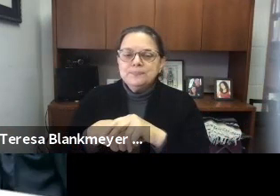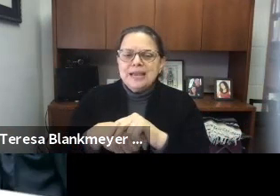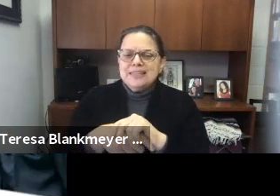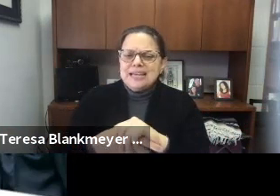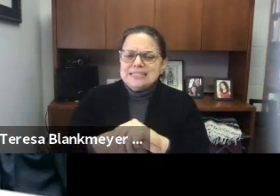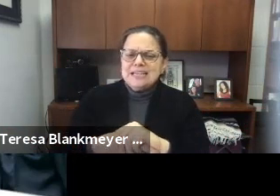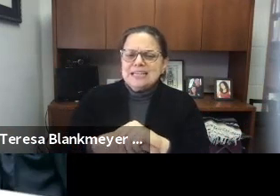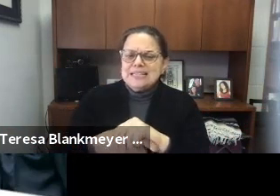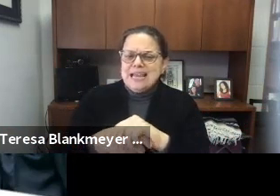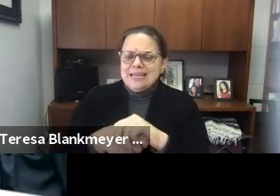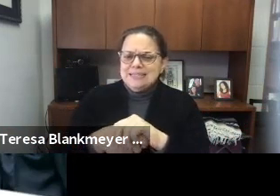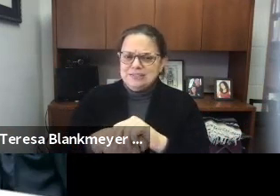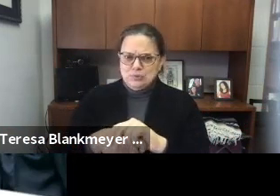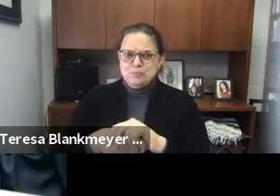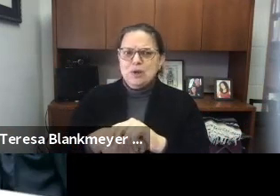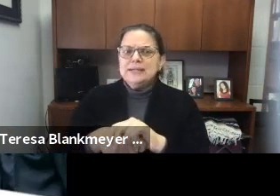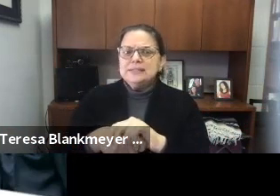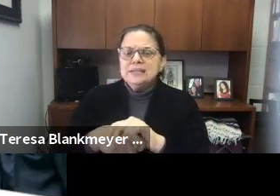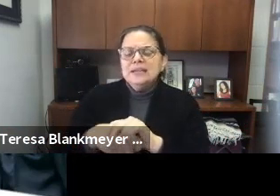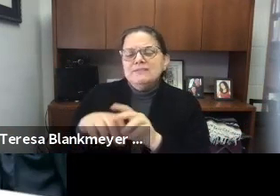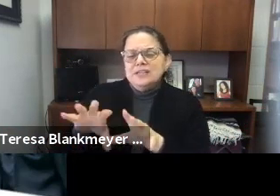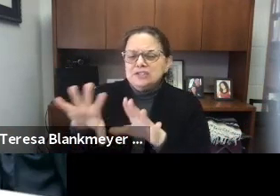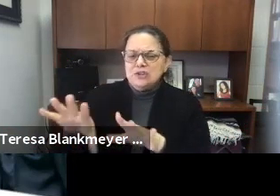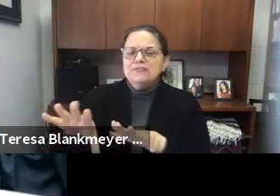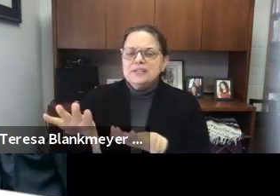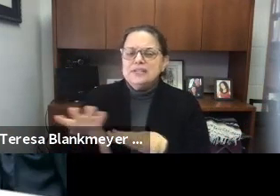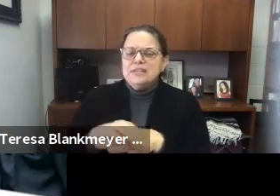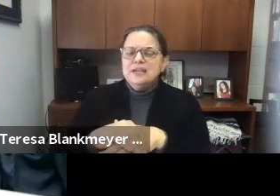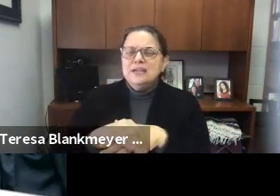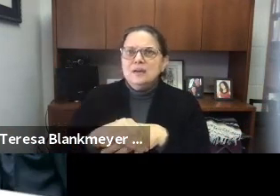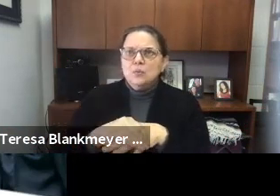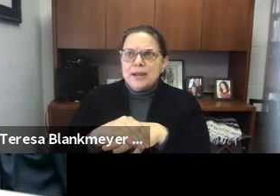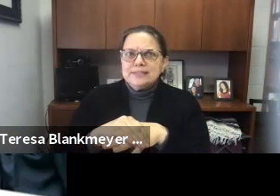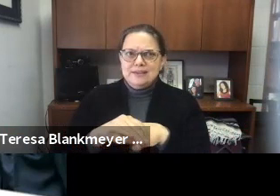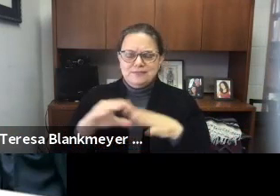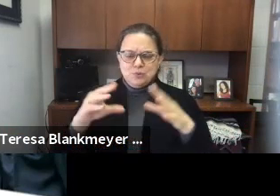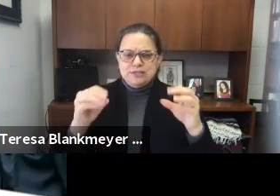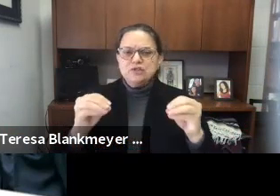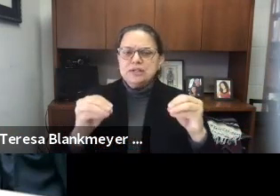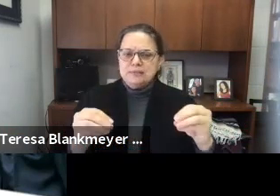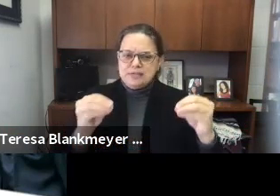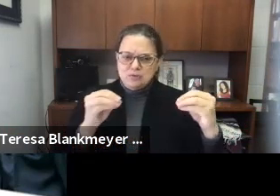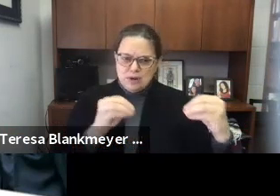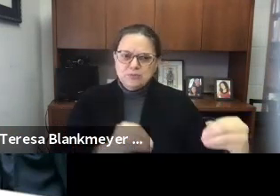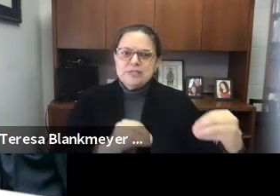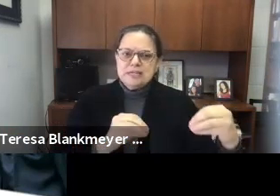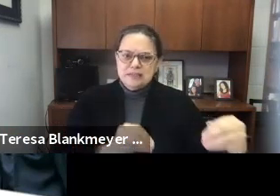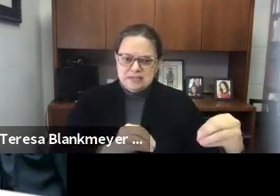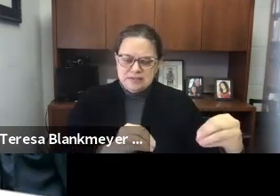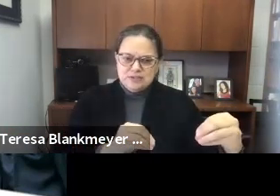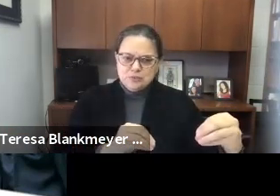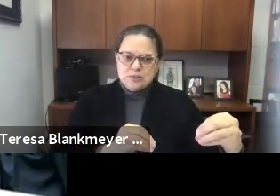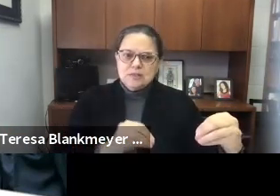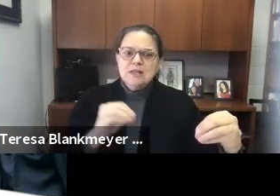endeavors. And the last thing I'd like to add is group rights. Philosophically, rights have traditionally been grounded in